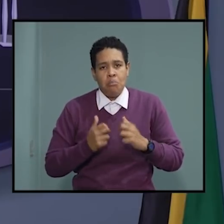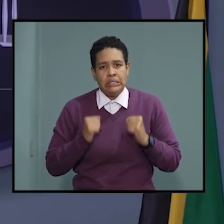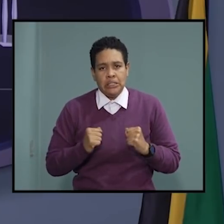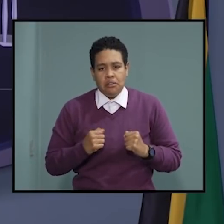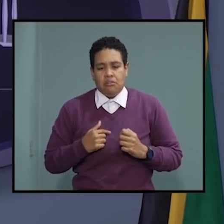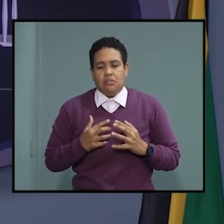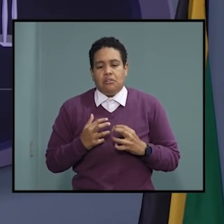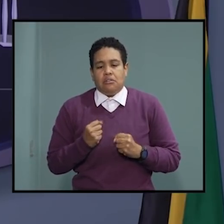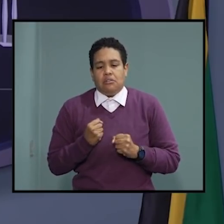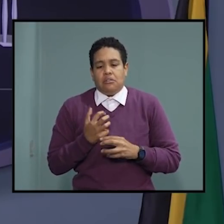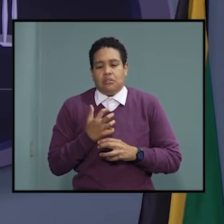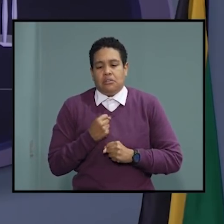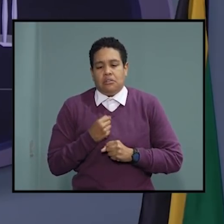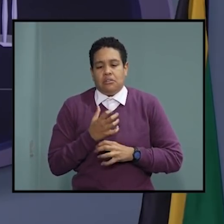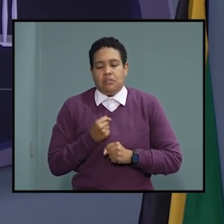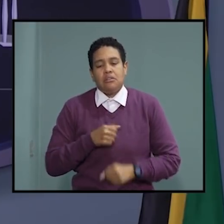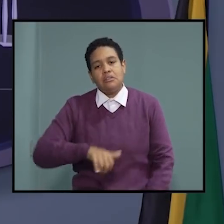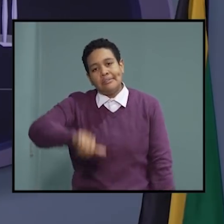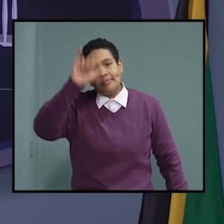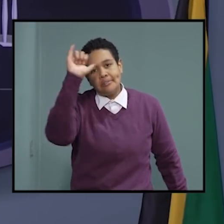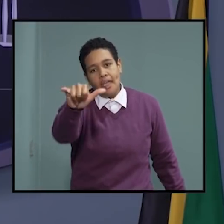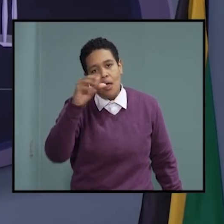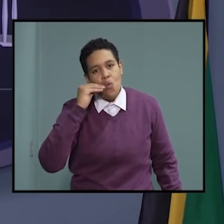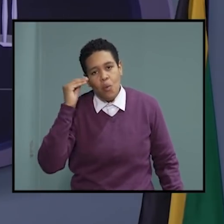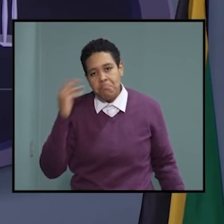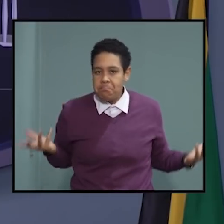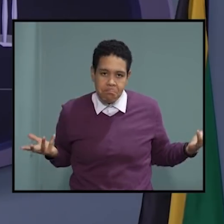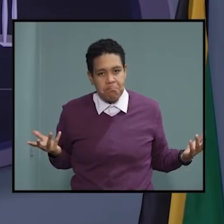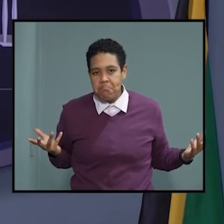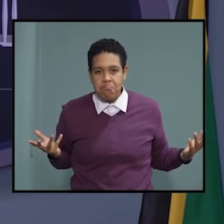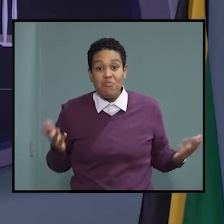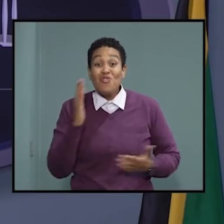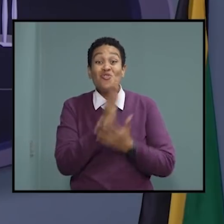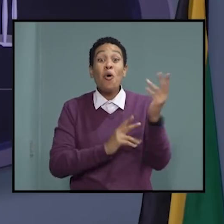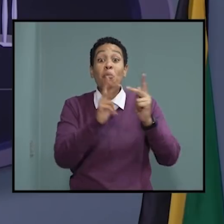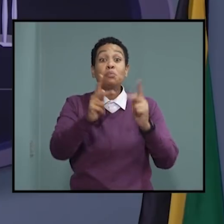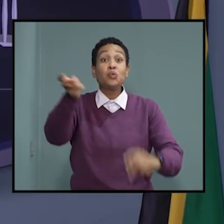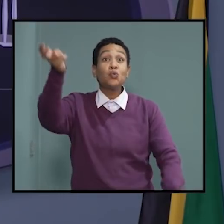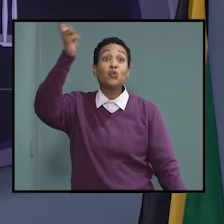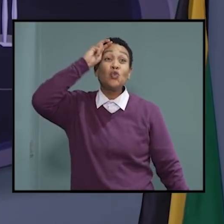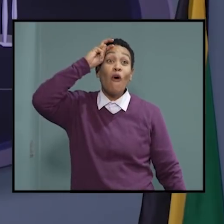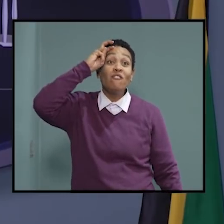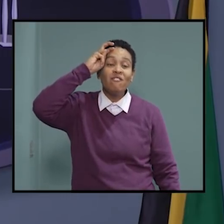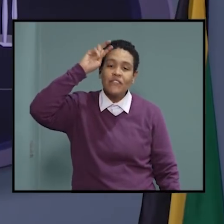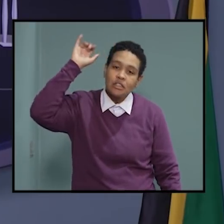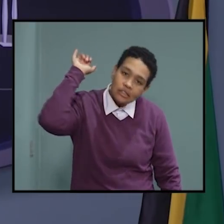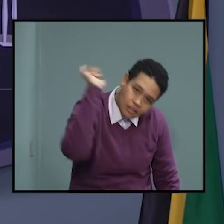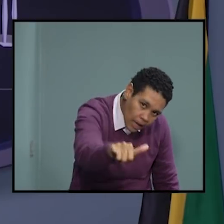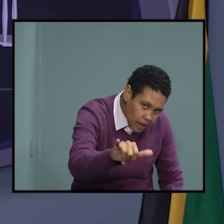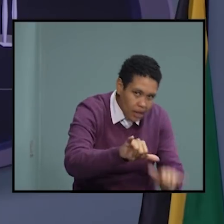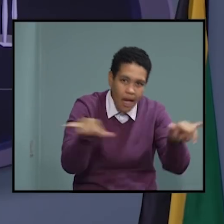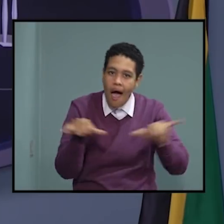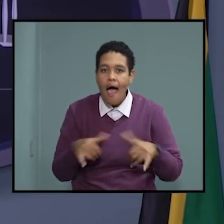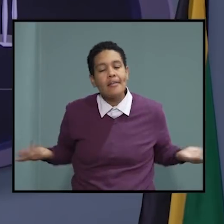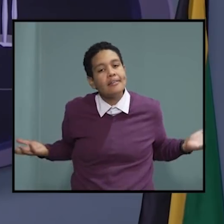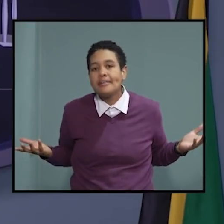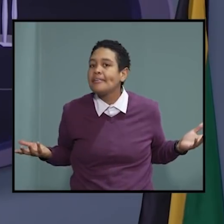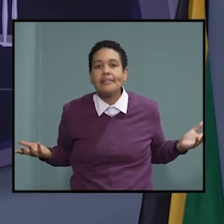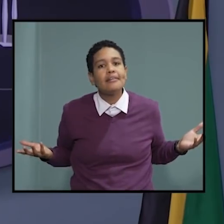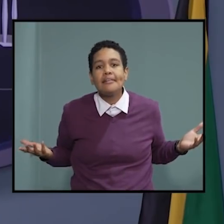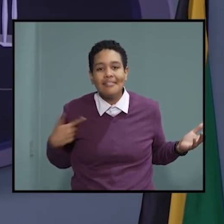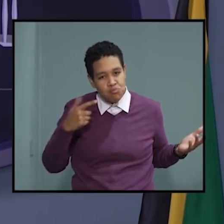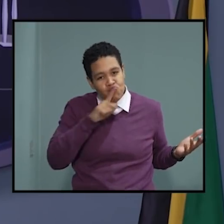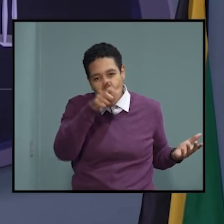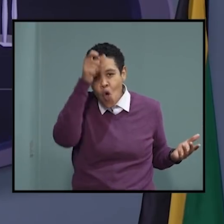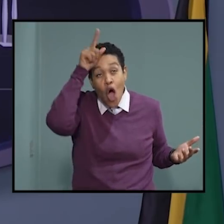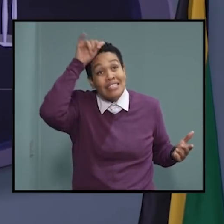symptoms, stay home. Some people don't understand that. Tana ya yad. I am sure everybody